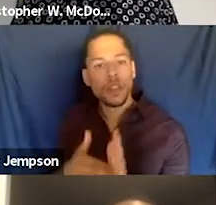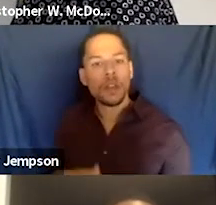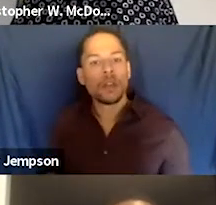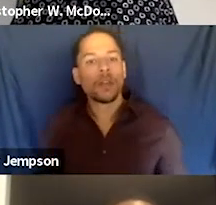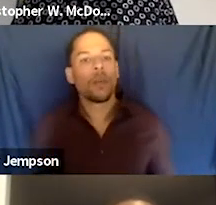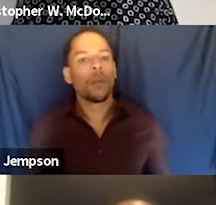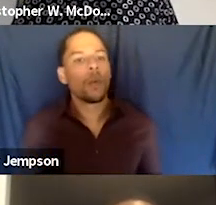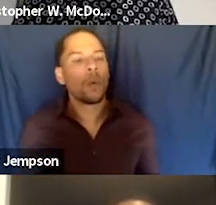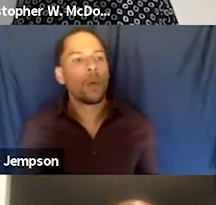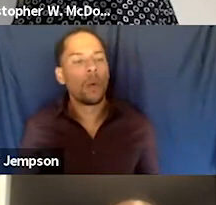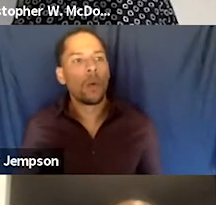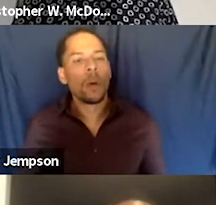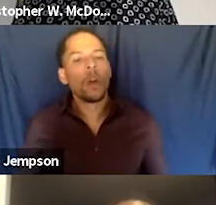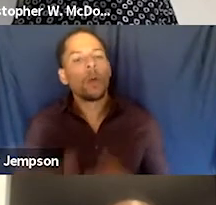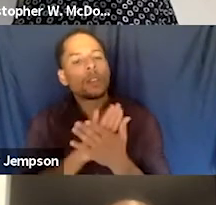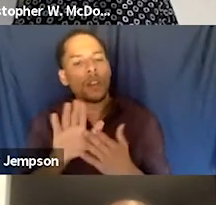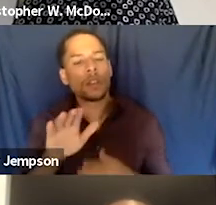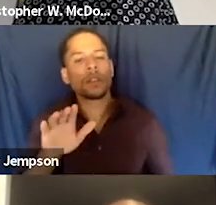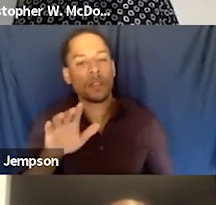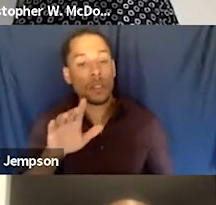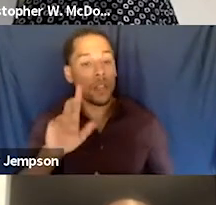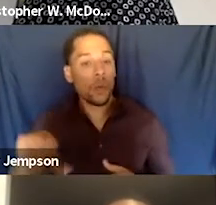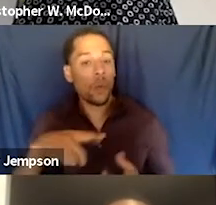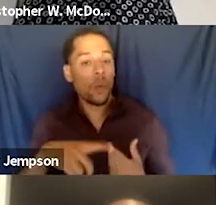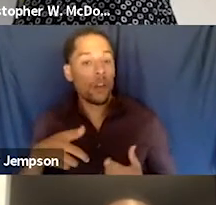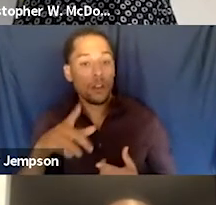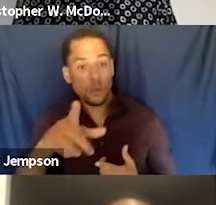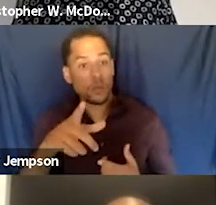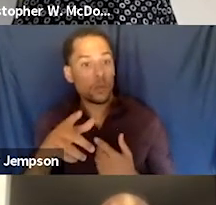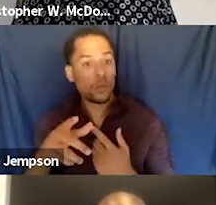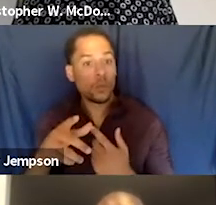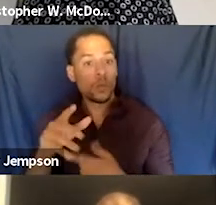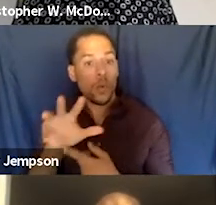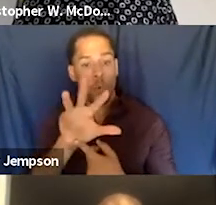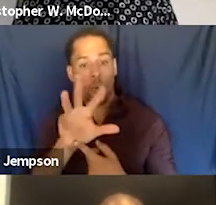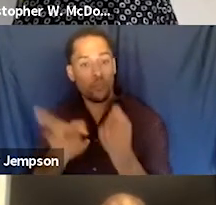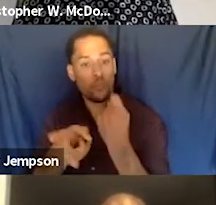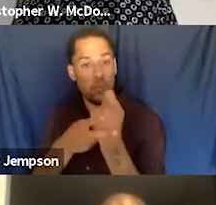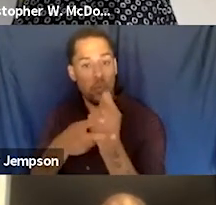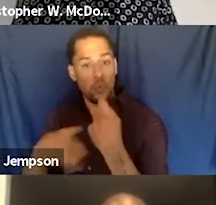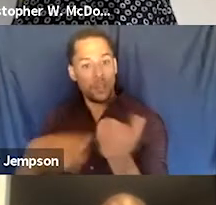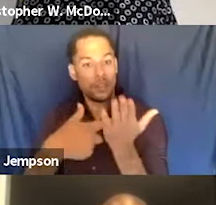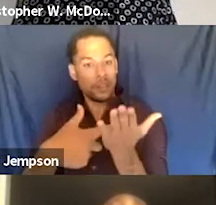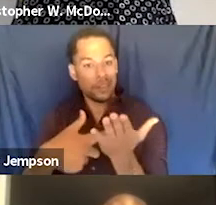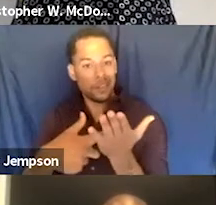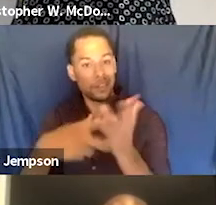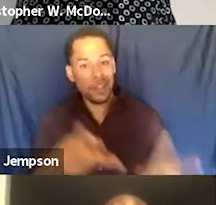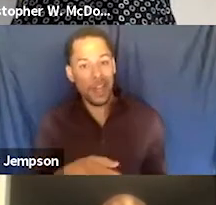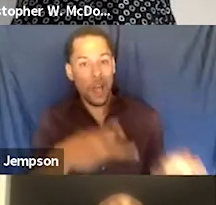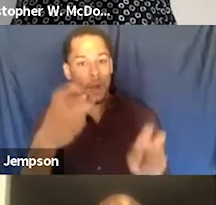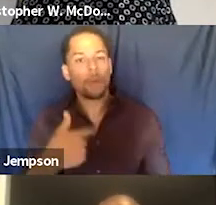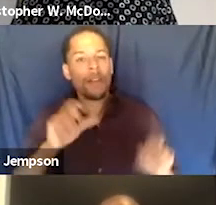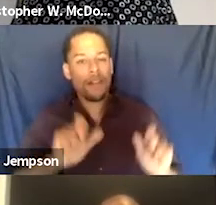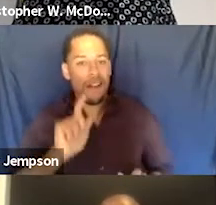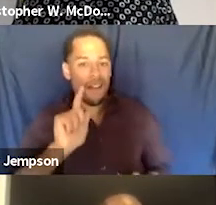later helps me manage my time and schedule. And I further appreciate that effort that the staff